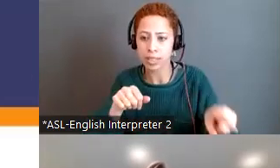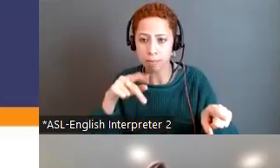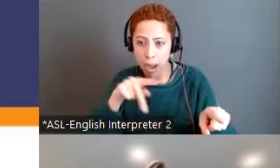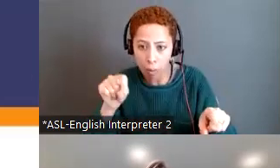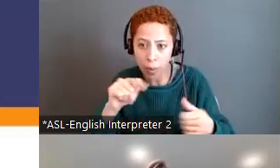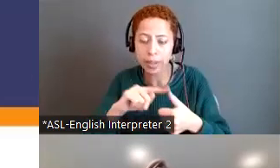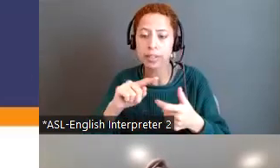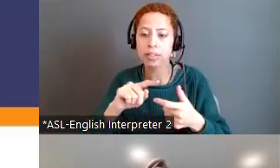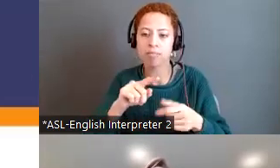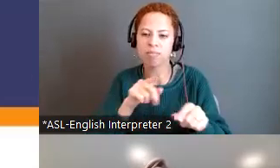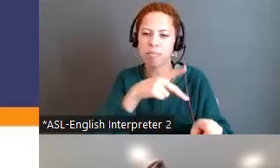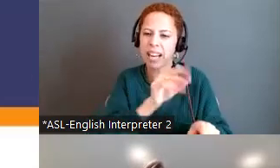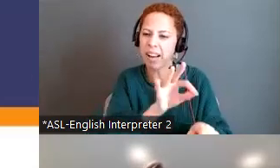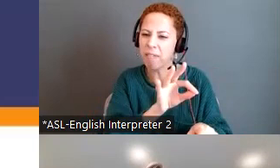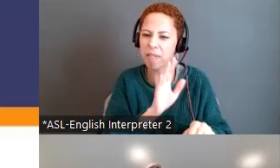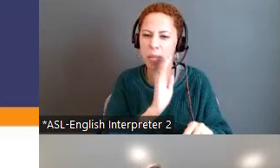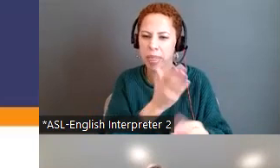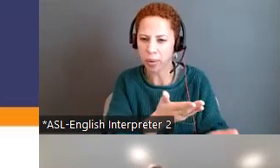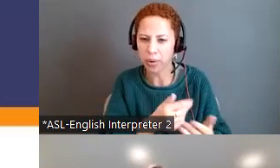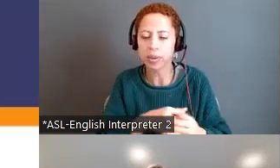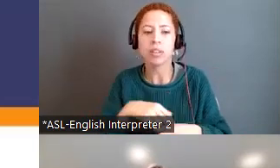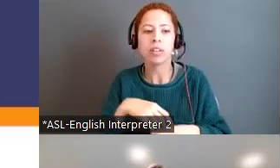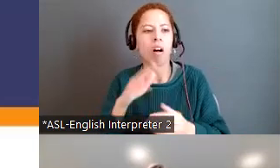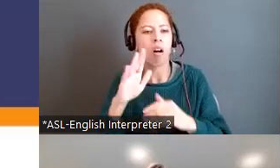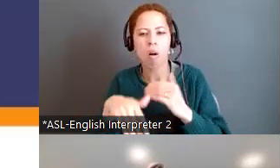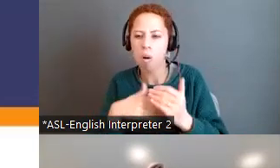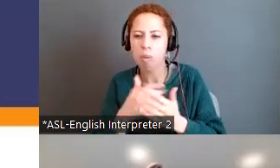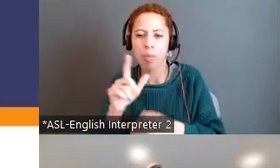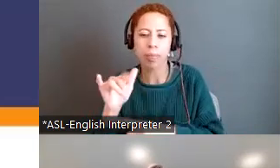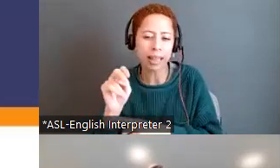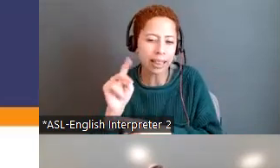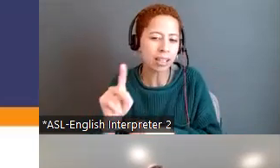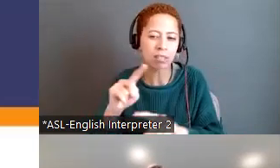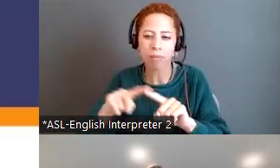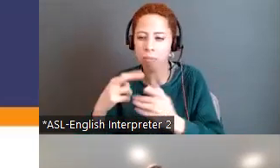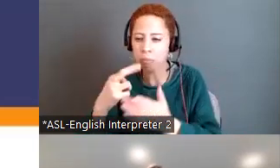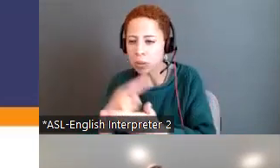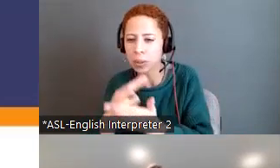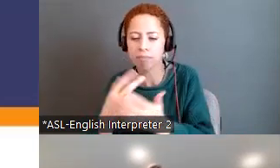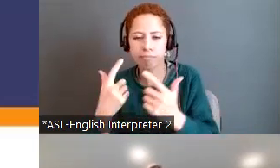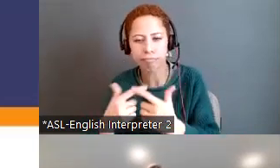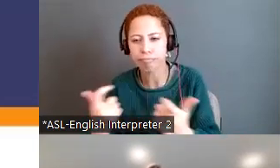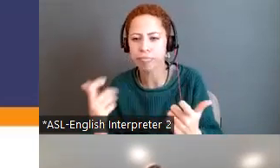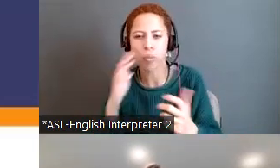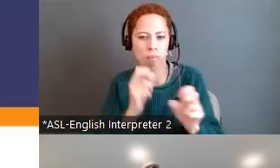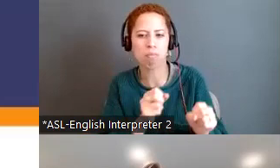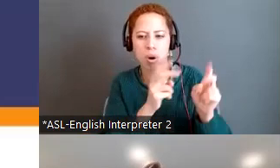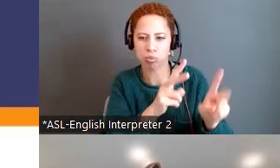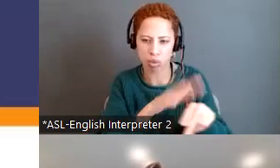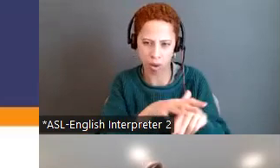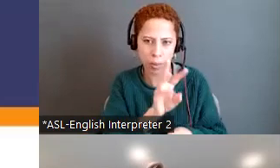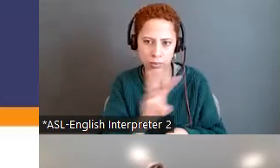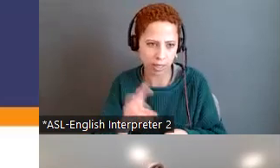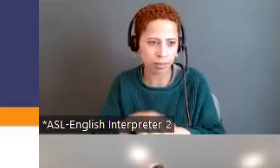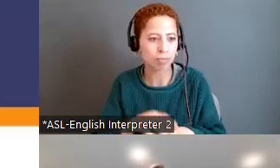and we will be posting all the materials and links that you can access all these materials. So including powers of attorney for property care, as well